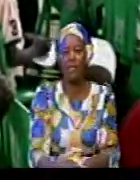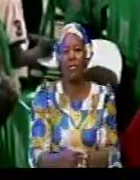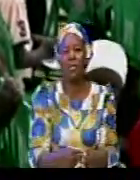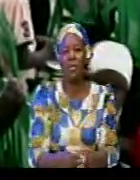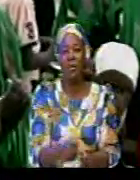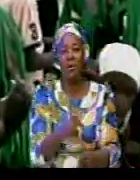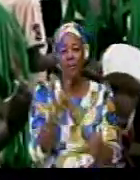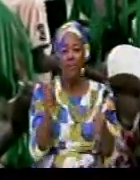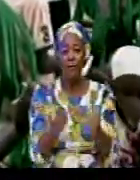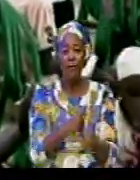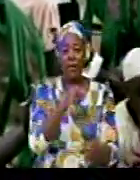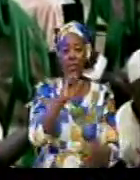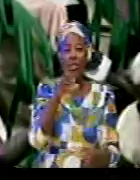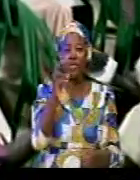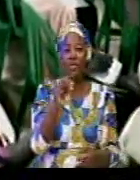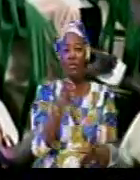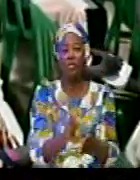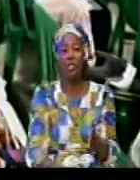the victory.